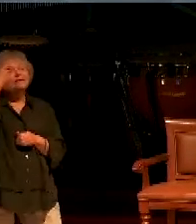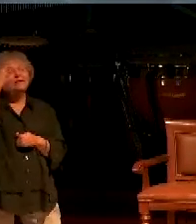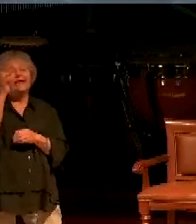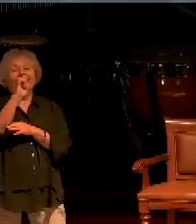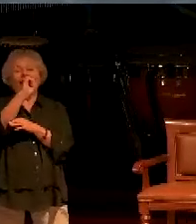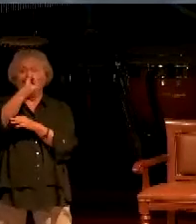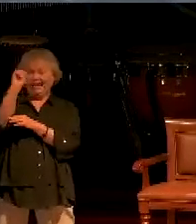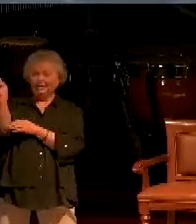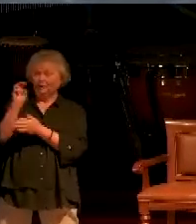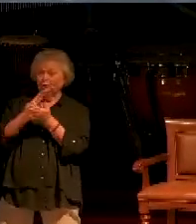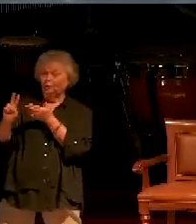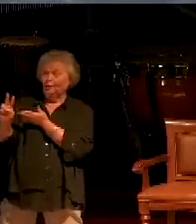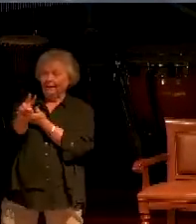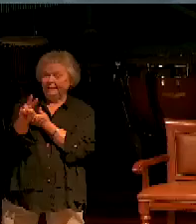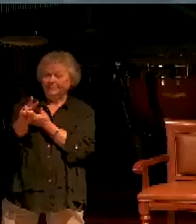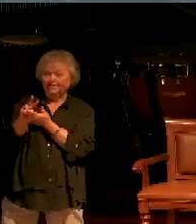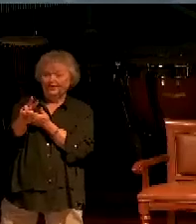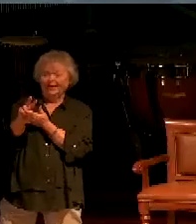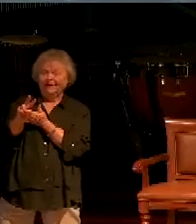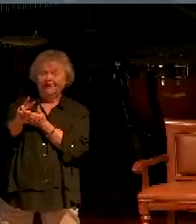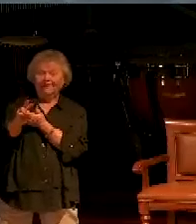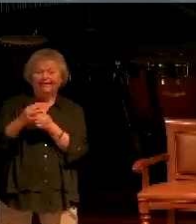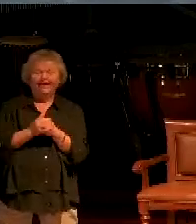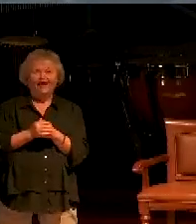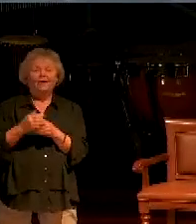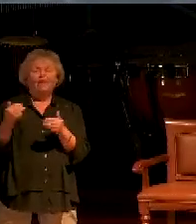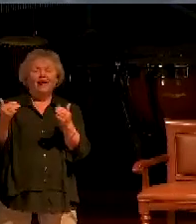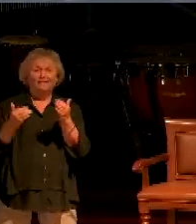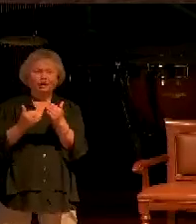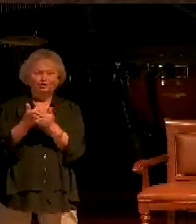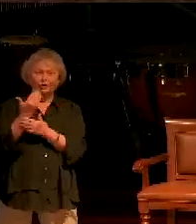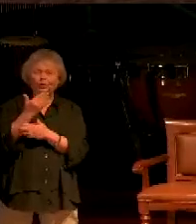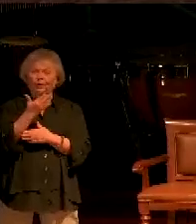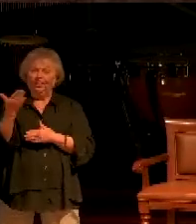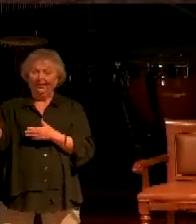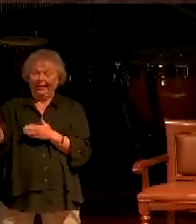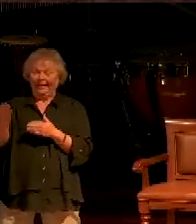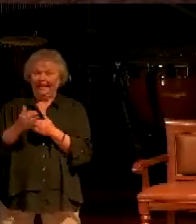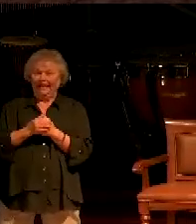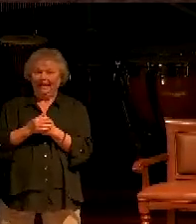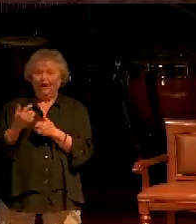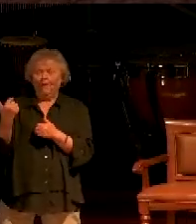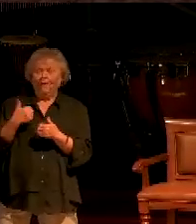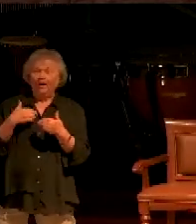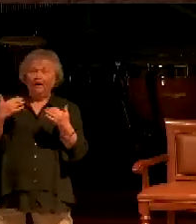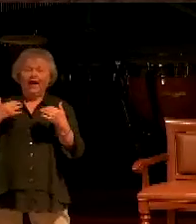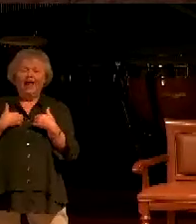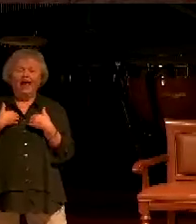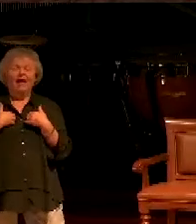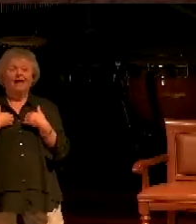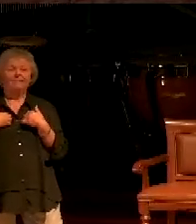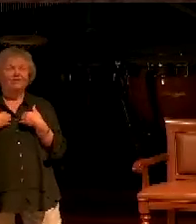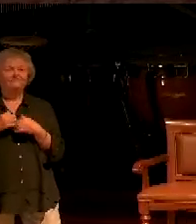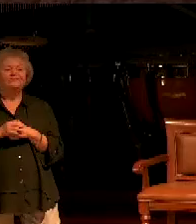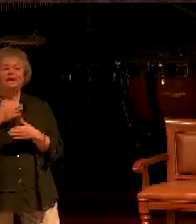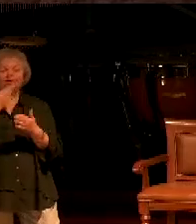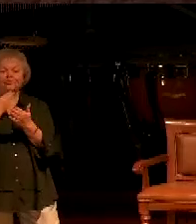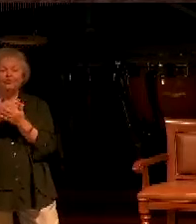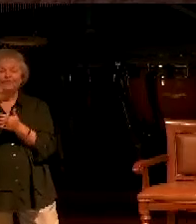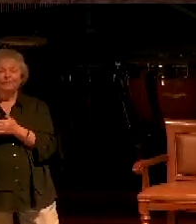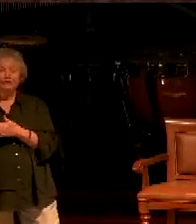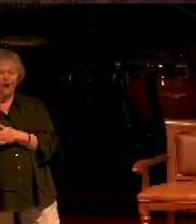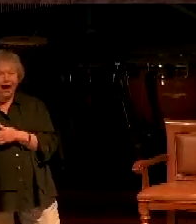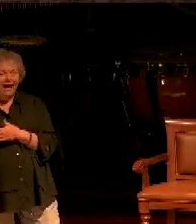Easter is just 2 weeks away, and we have a new event this season. We'll be holding a Good Friday service on April 15th at